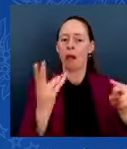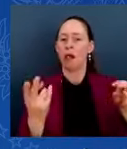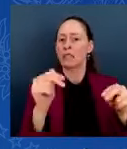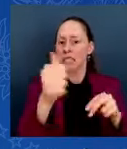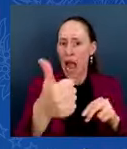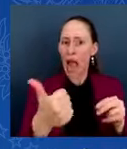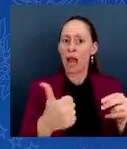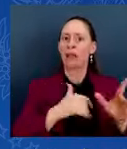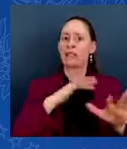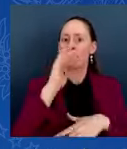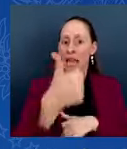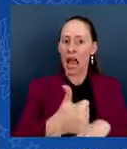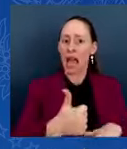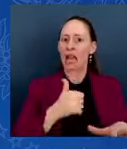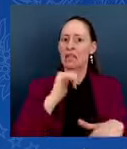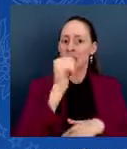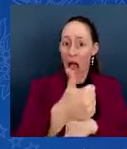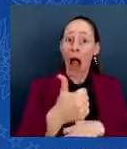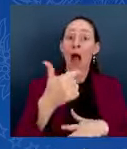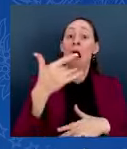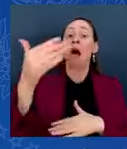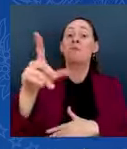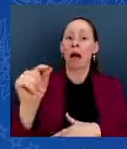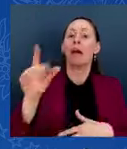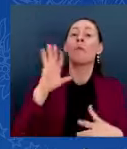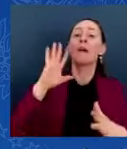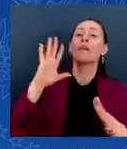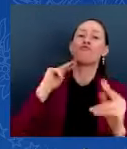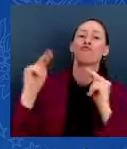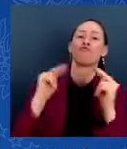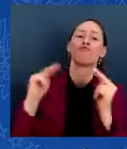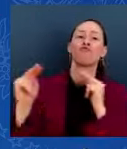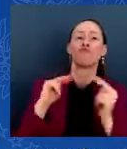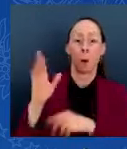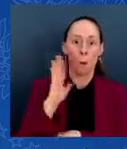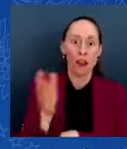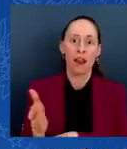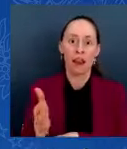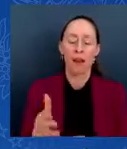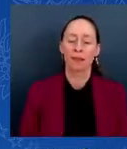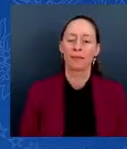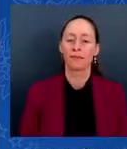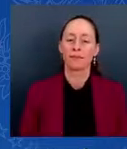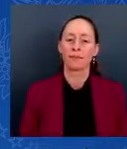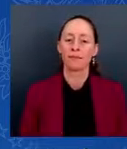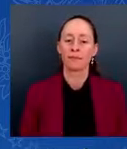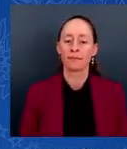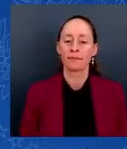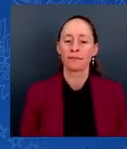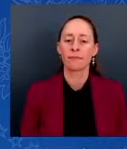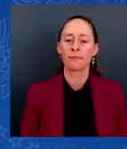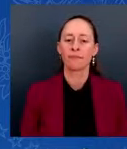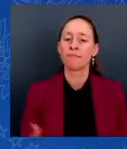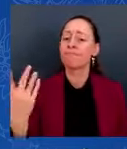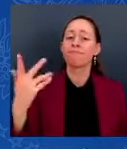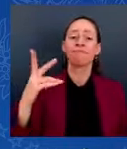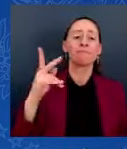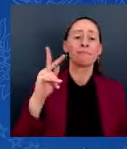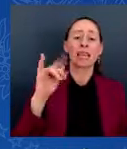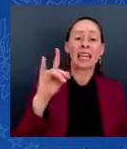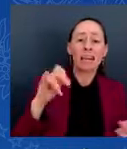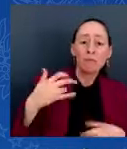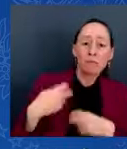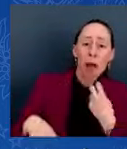arthritis, blood cancers, and more. And today, I'm proud to announce that Medicare has reached agreement with all